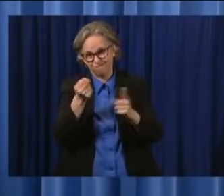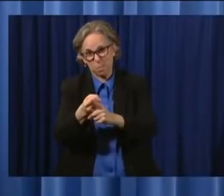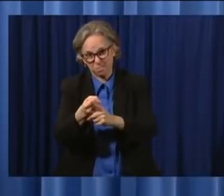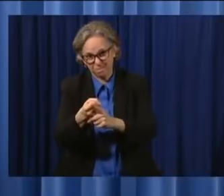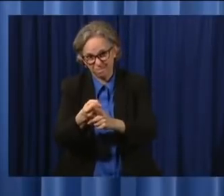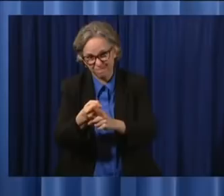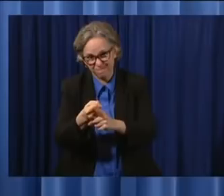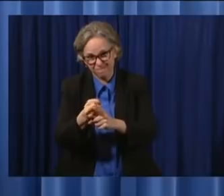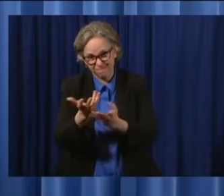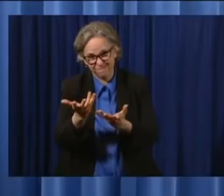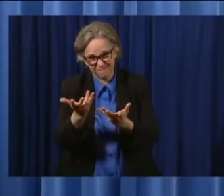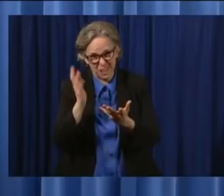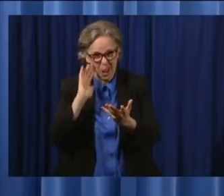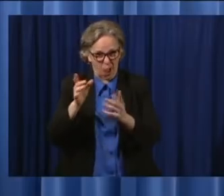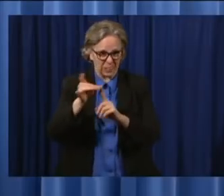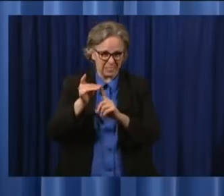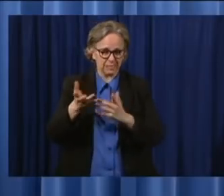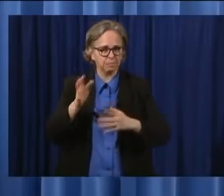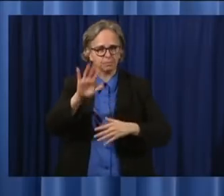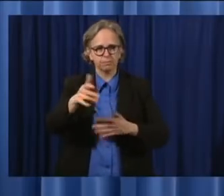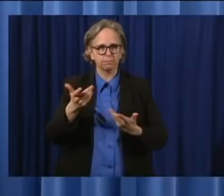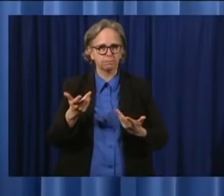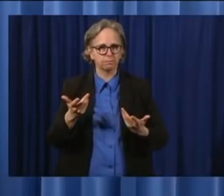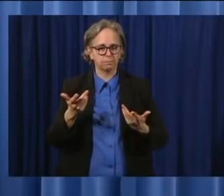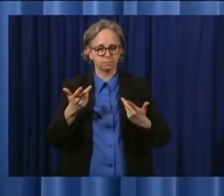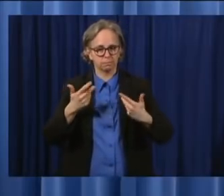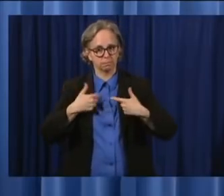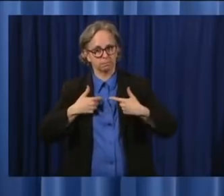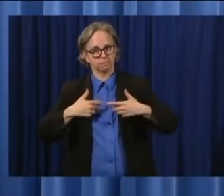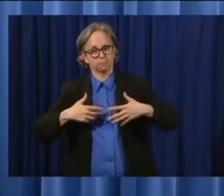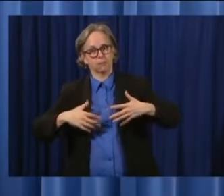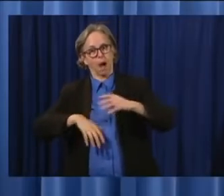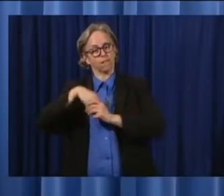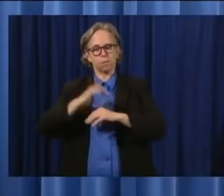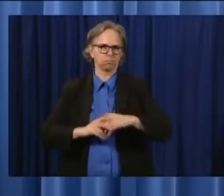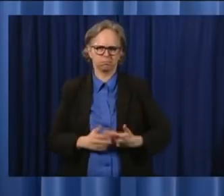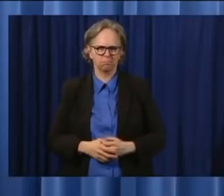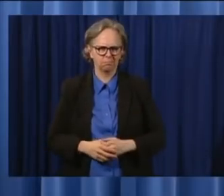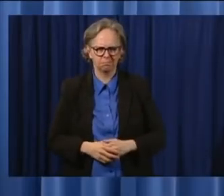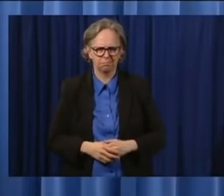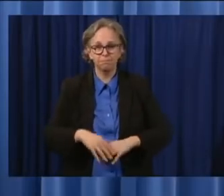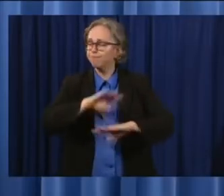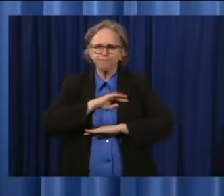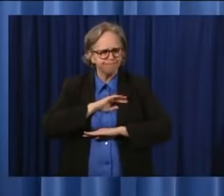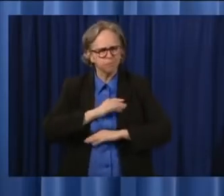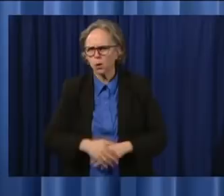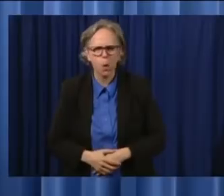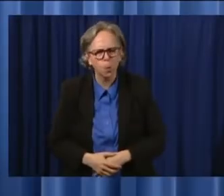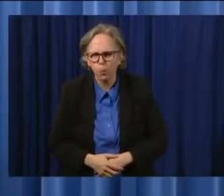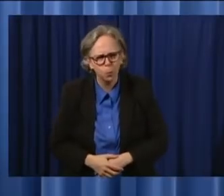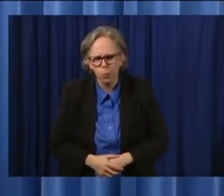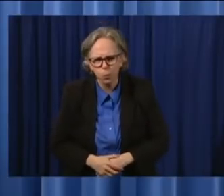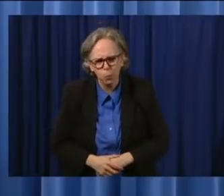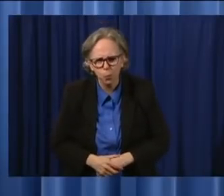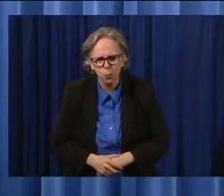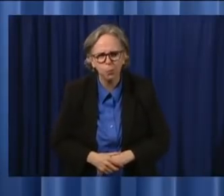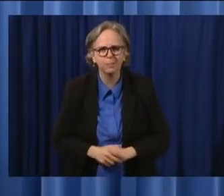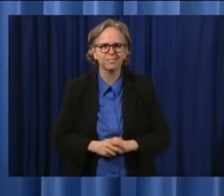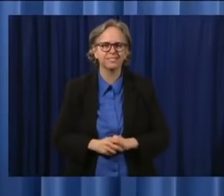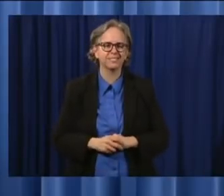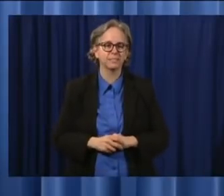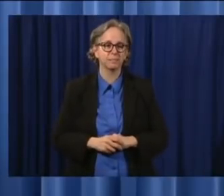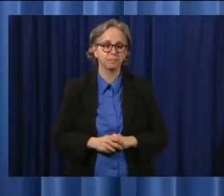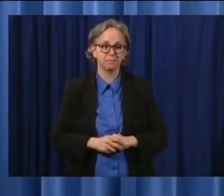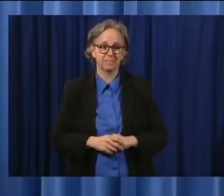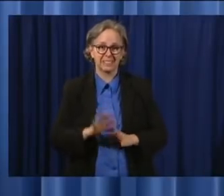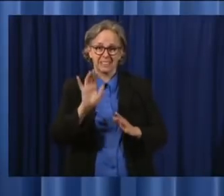not where I am. We are at a crucial period of time. We have to open the economy. It was the right thing